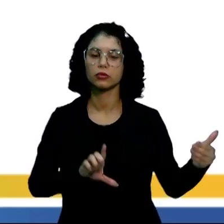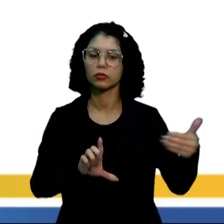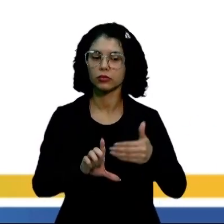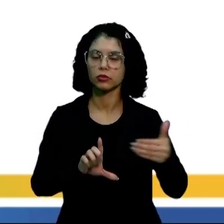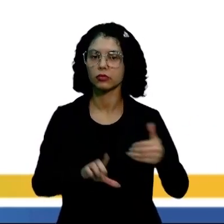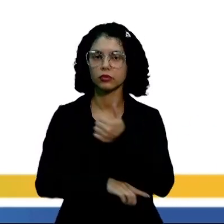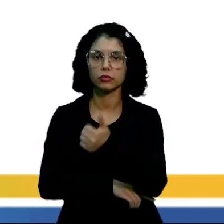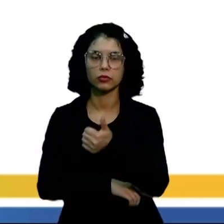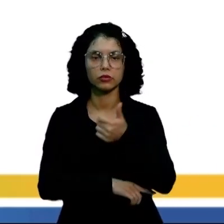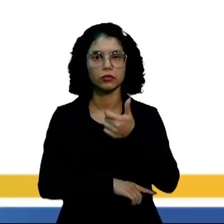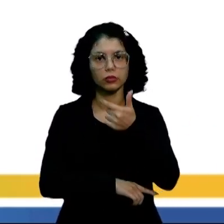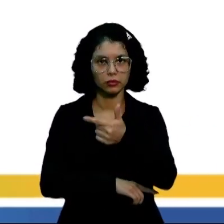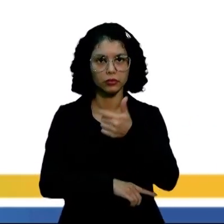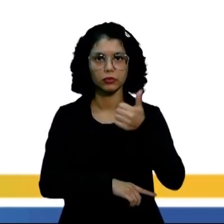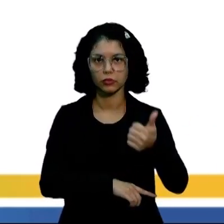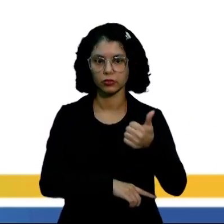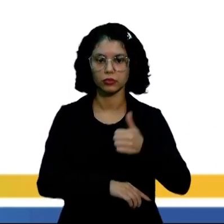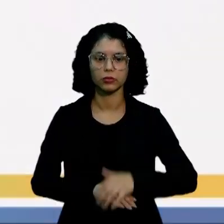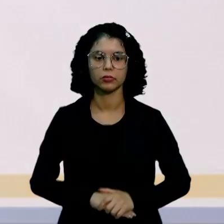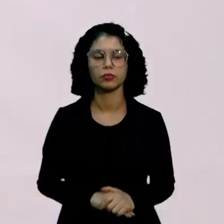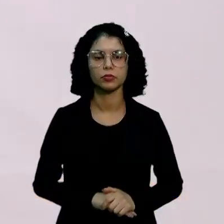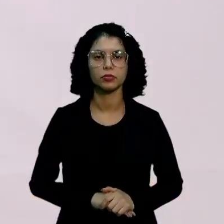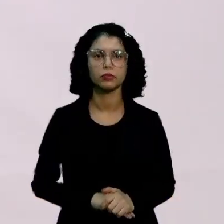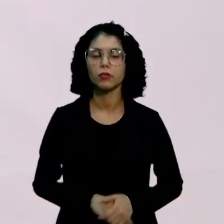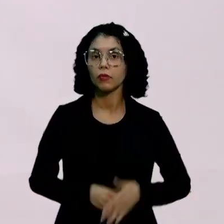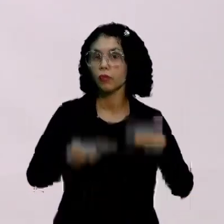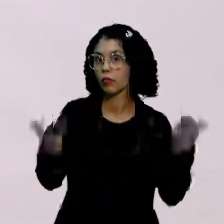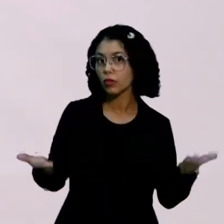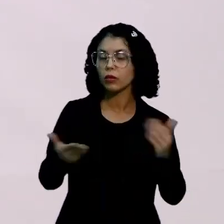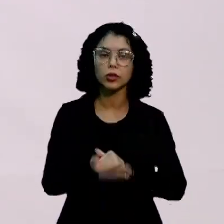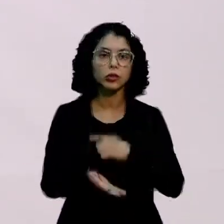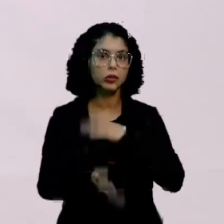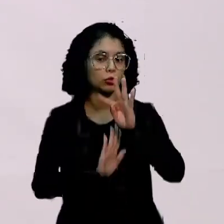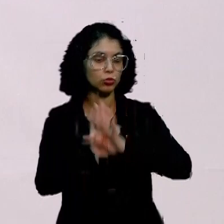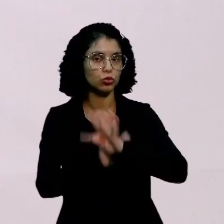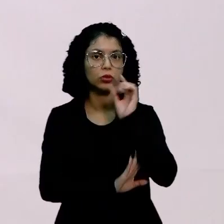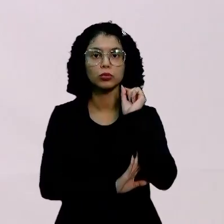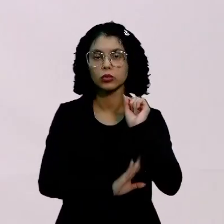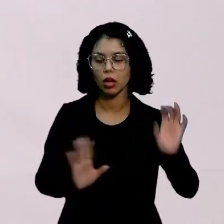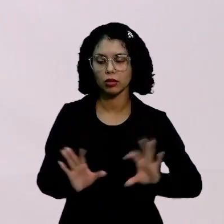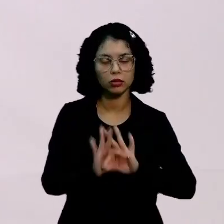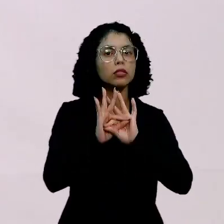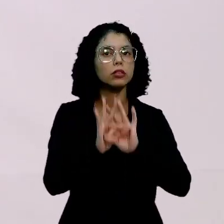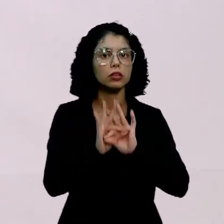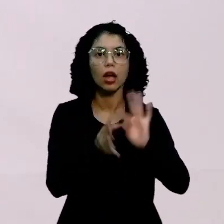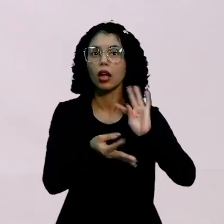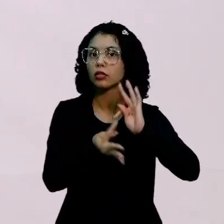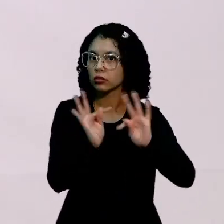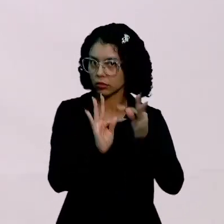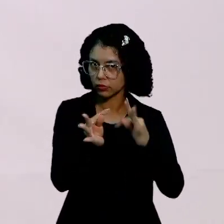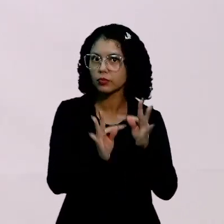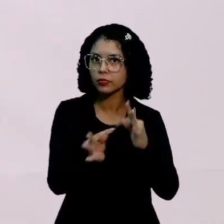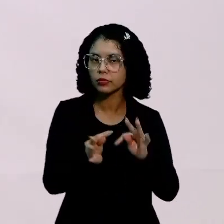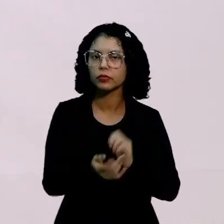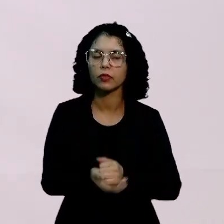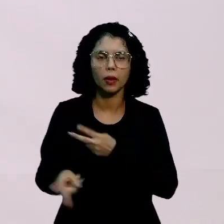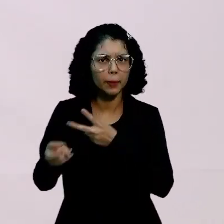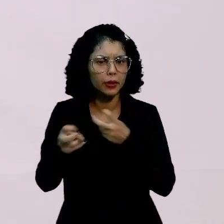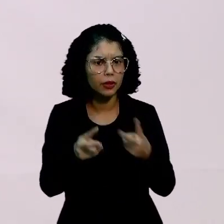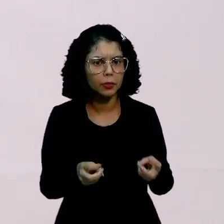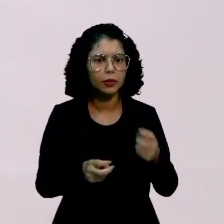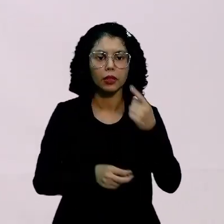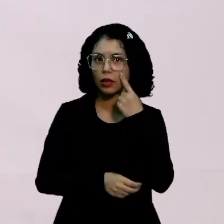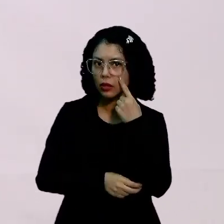www.fool.com. E então, nós temos aí um texto relacionado à tecnologia. Vocês observam